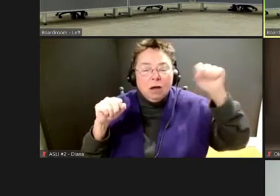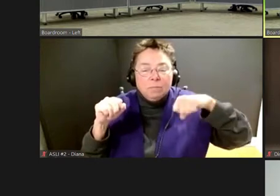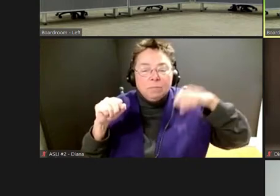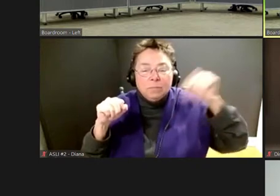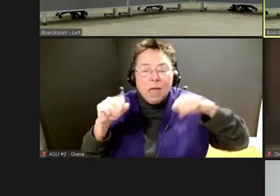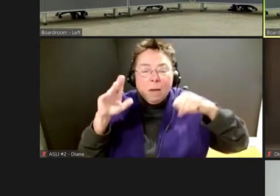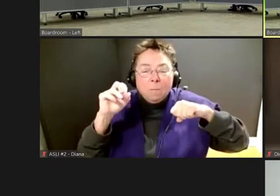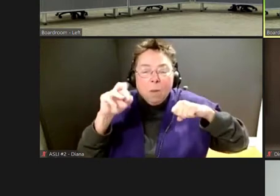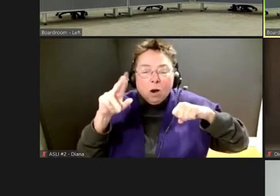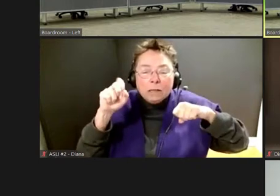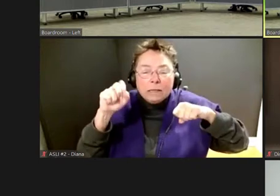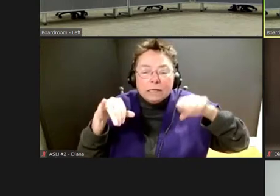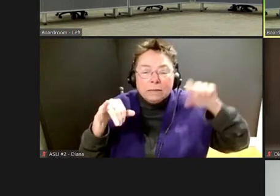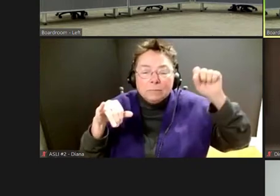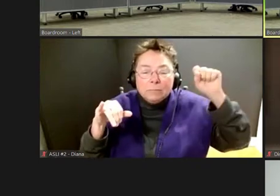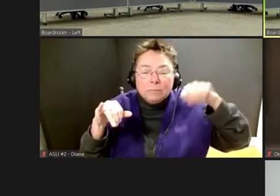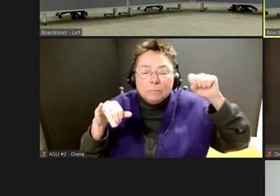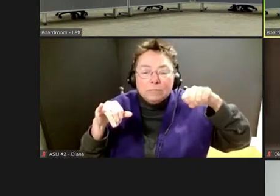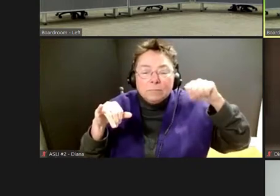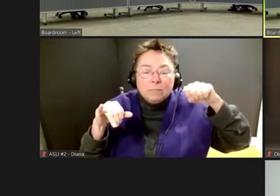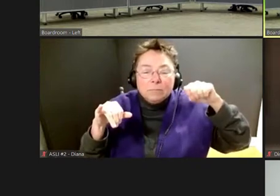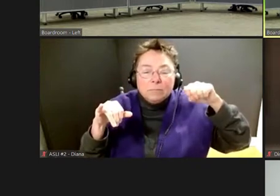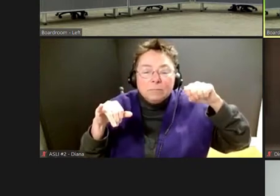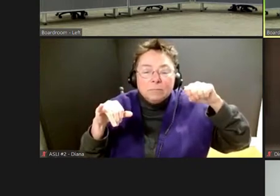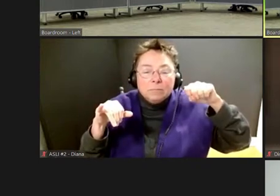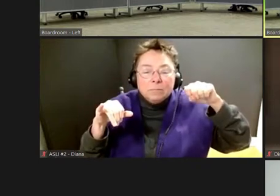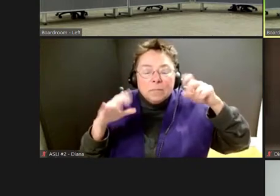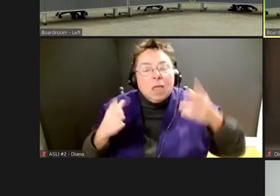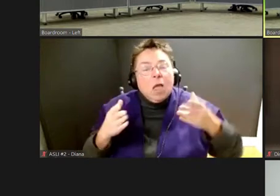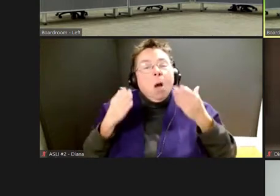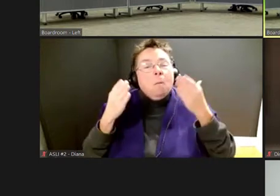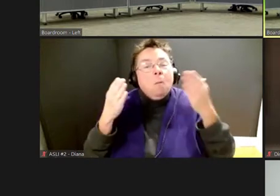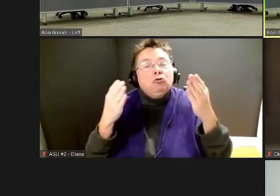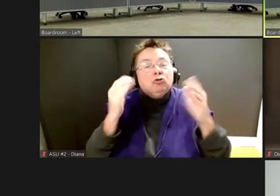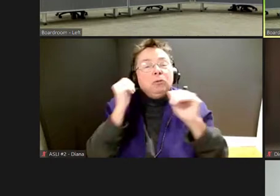Chairman Barkley? Yes. The motion passed